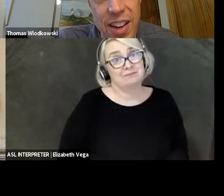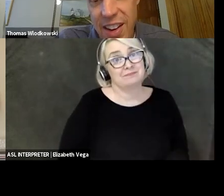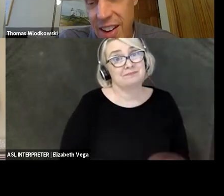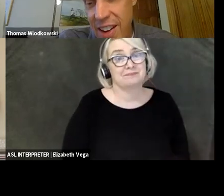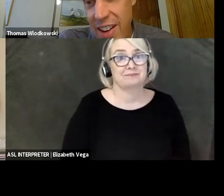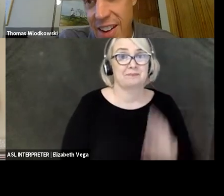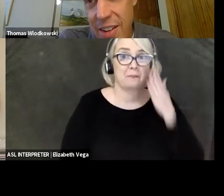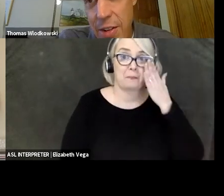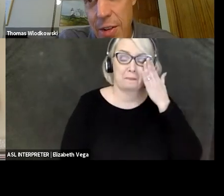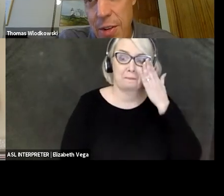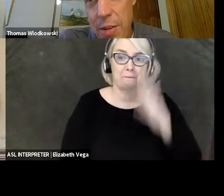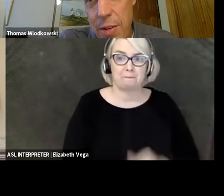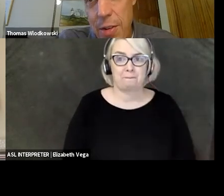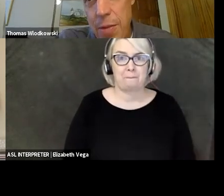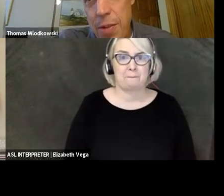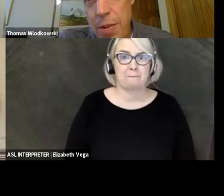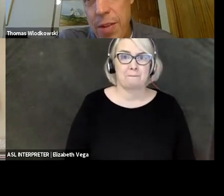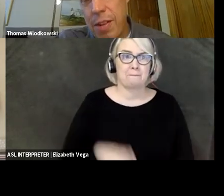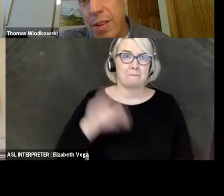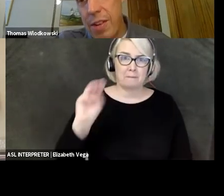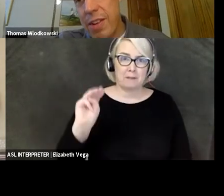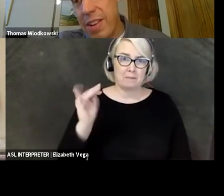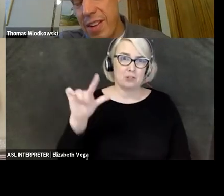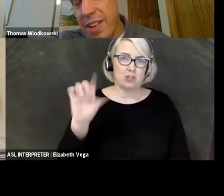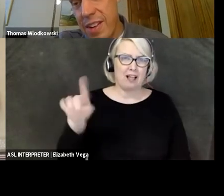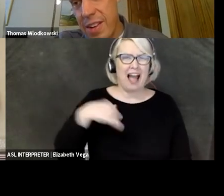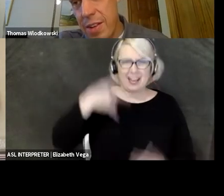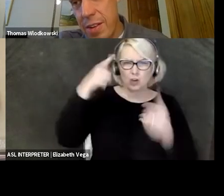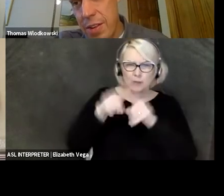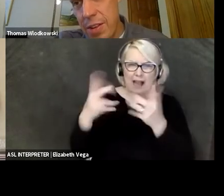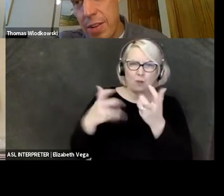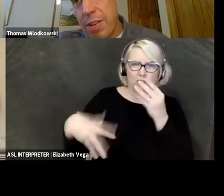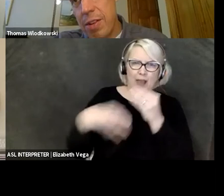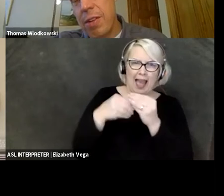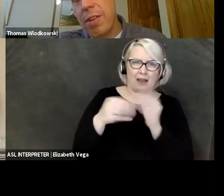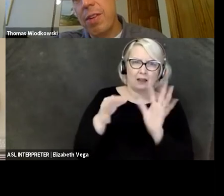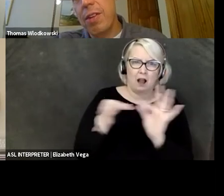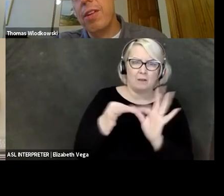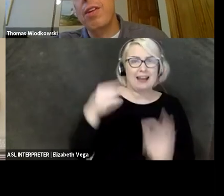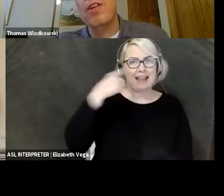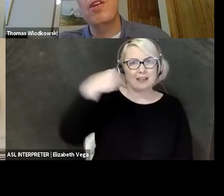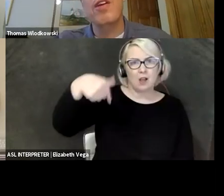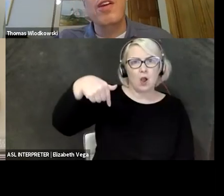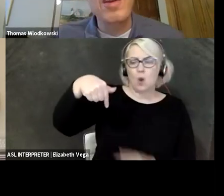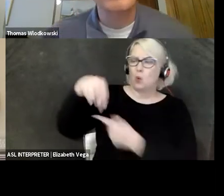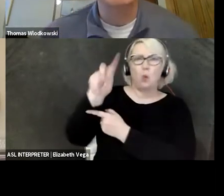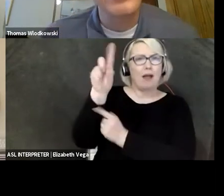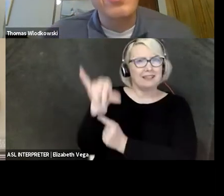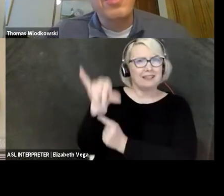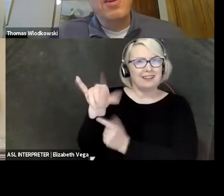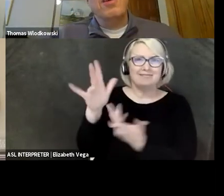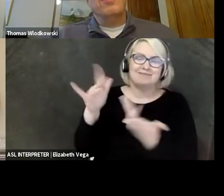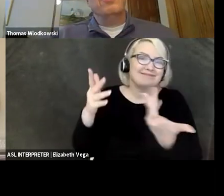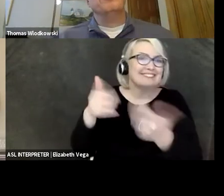it. I agree. And I just want to add one more comment to that. I think quality also is subjective. When you say quality